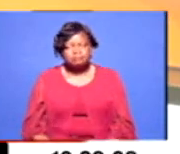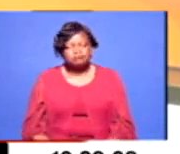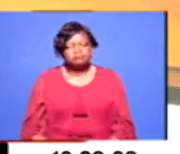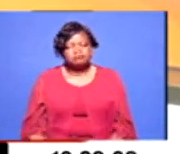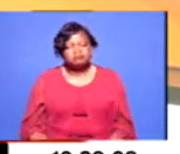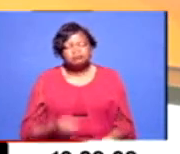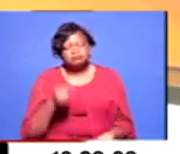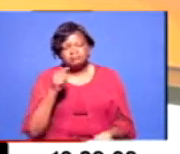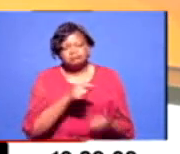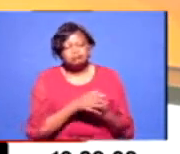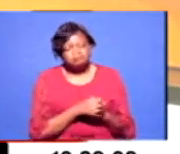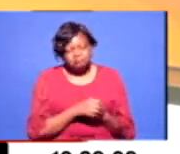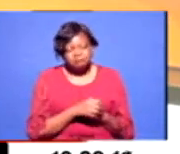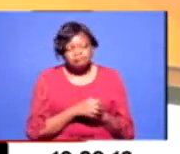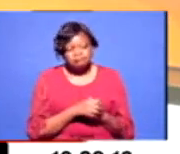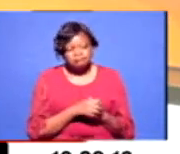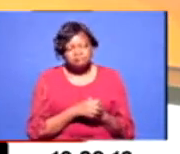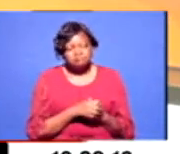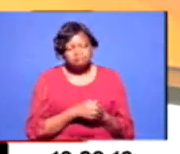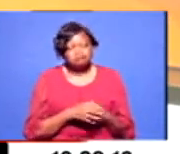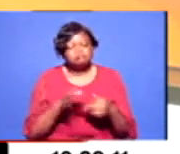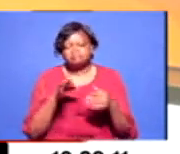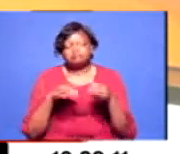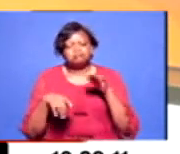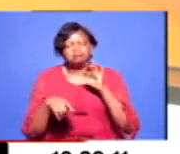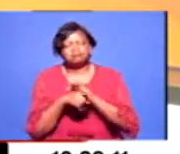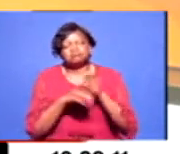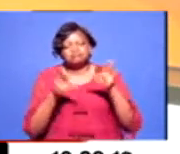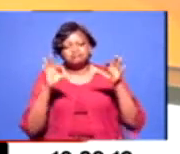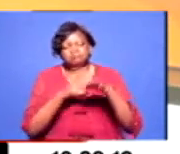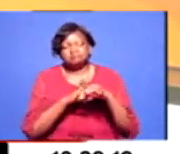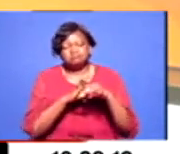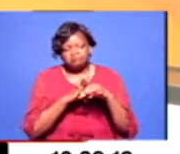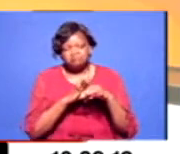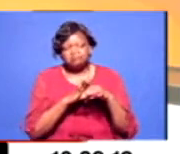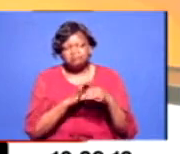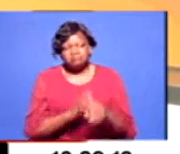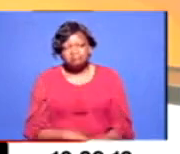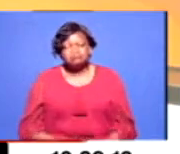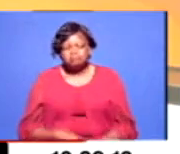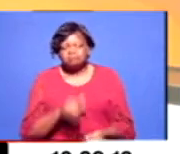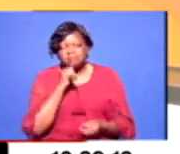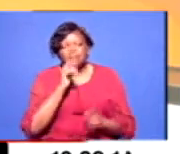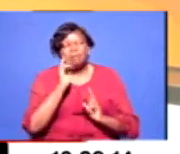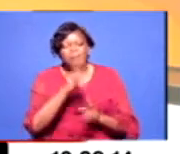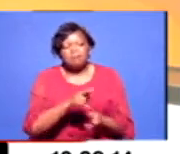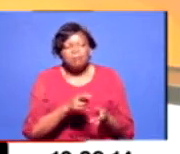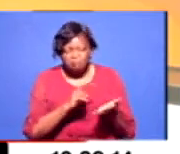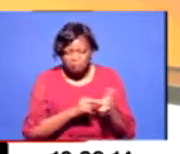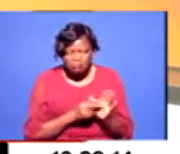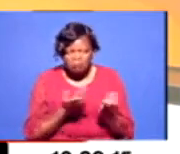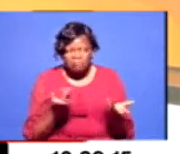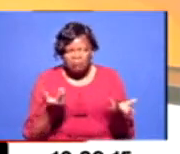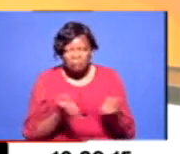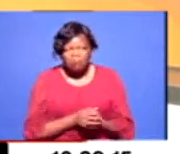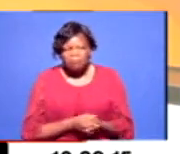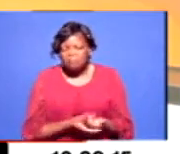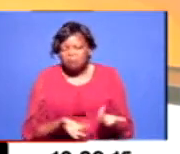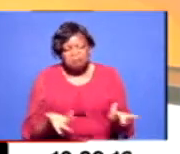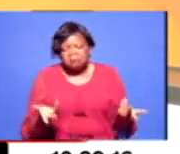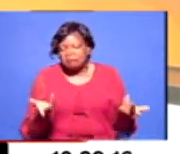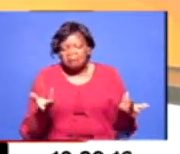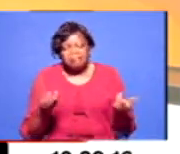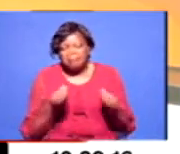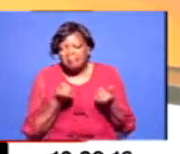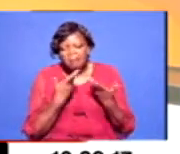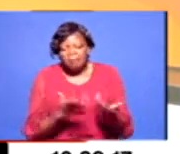has gone through some of the retrogressive cultural practices that we're talking about. They are not reported, so they're just there.